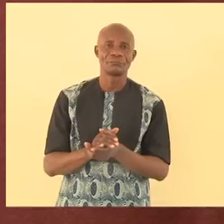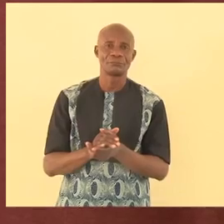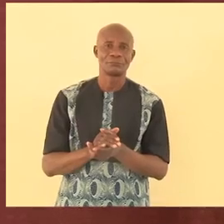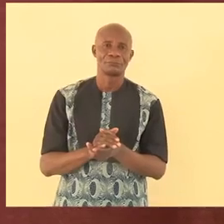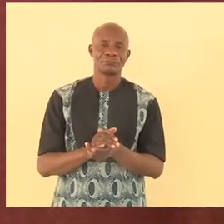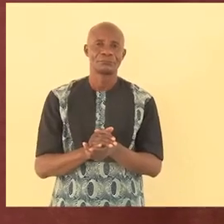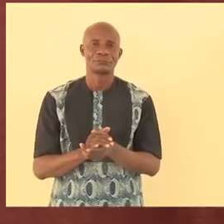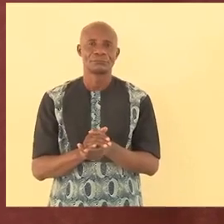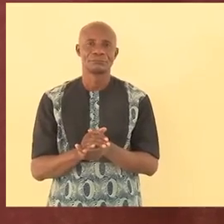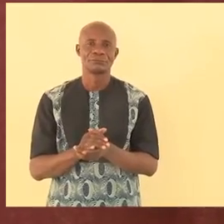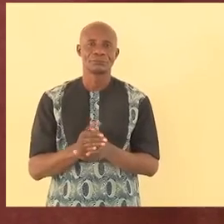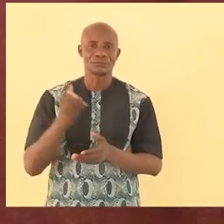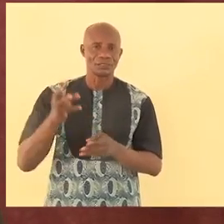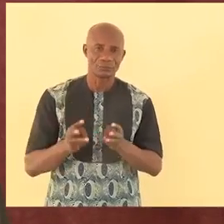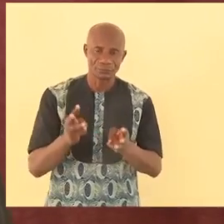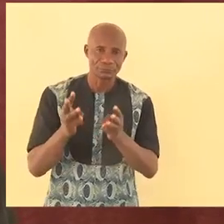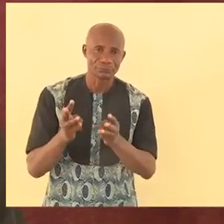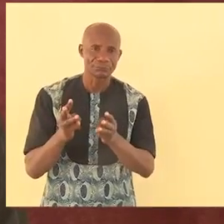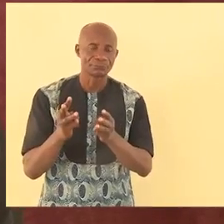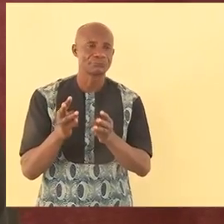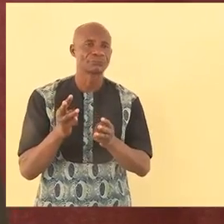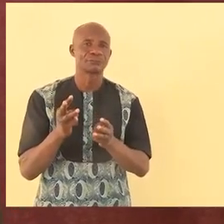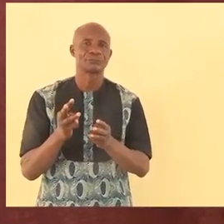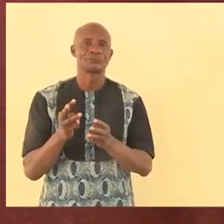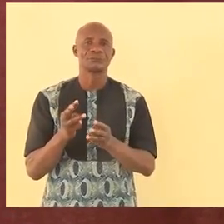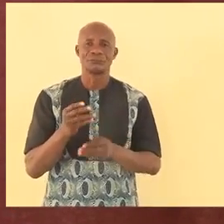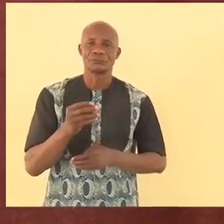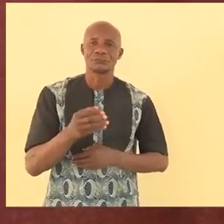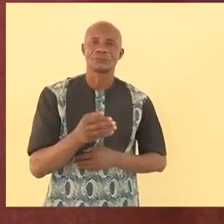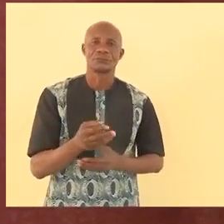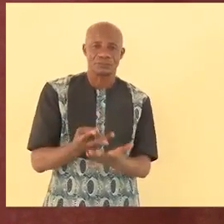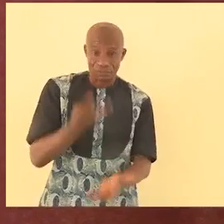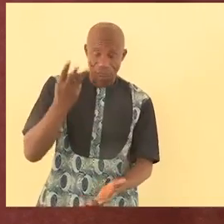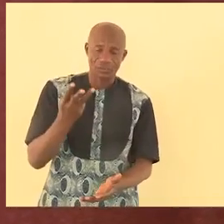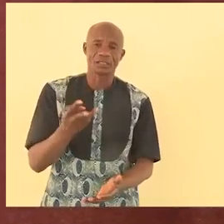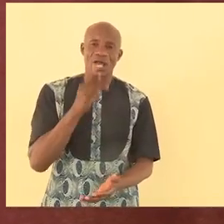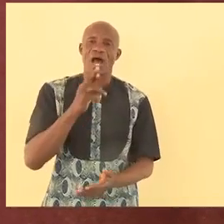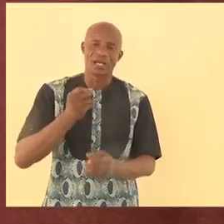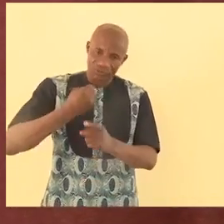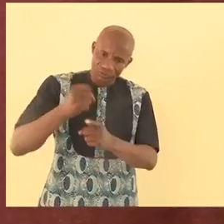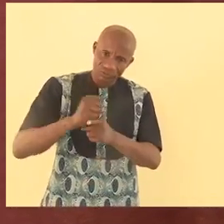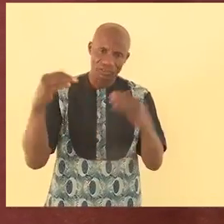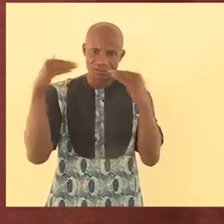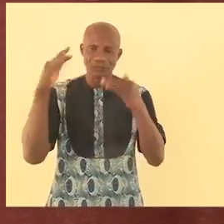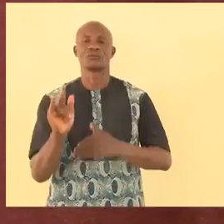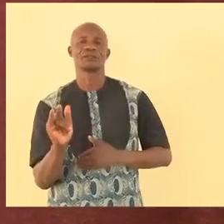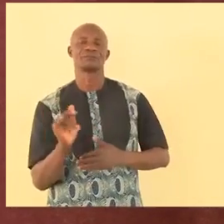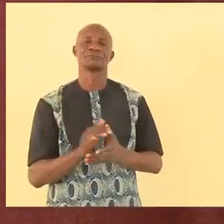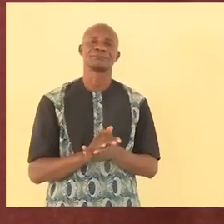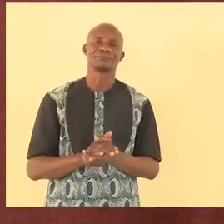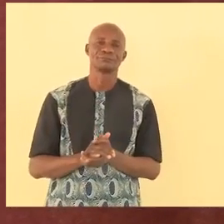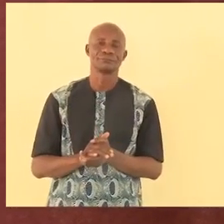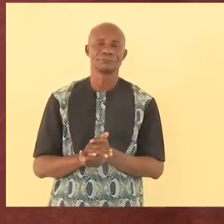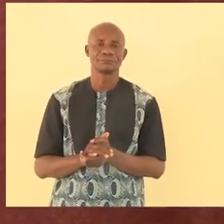Okay. I guess their wealth was equitably distributed. They still have rich and poor there.